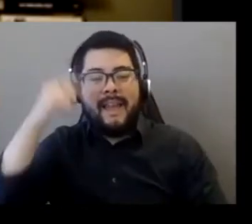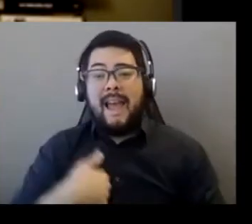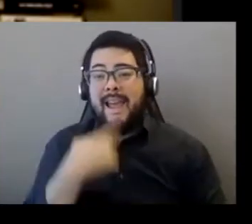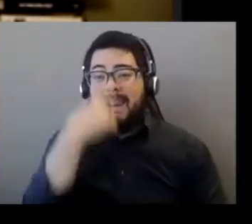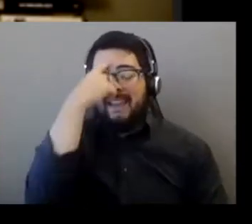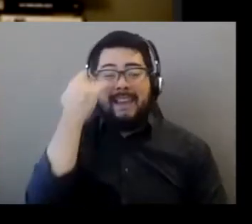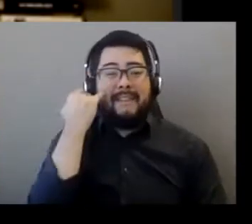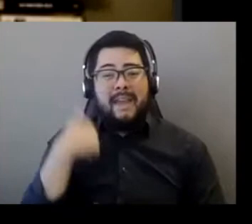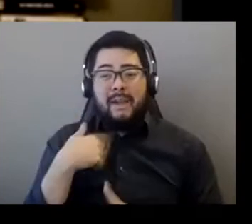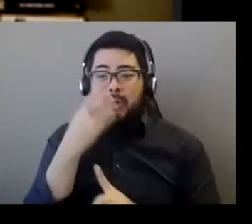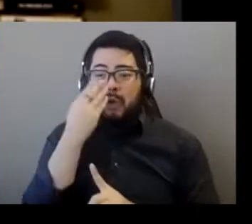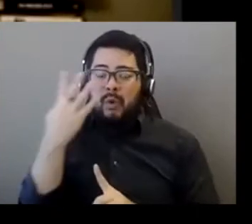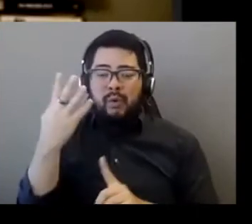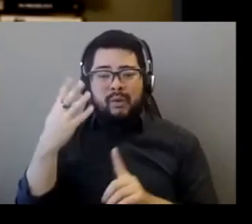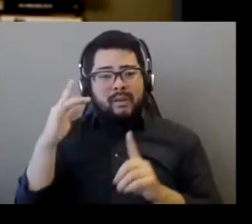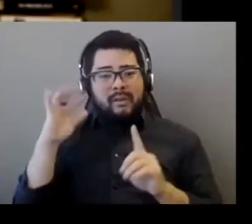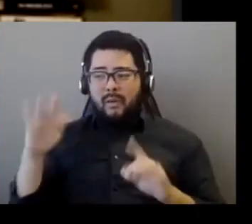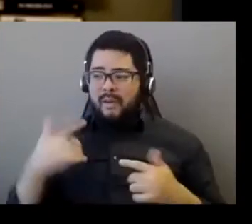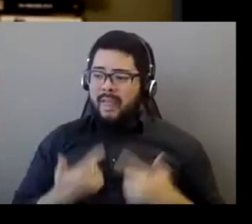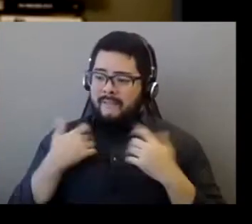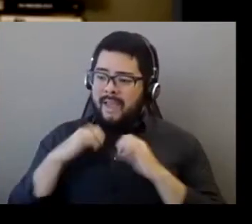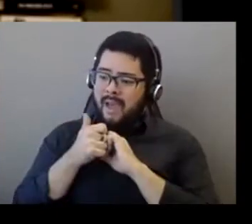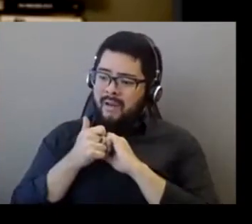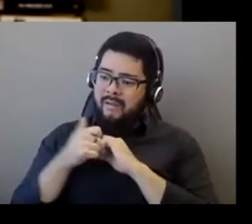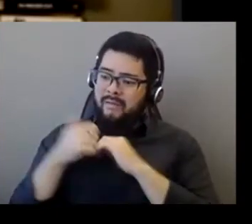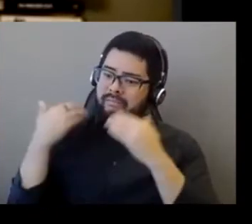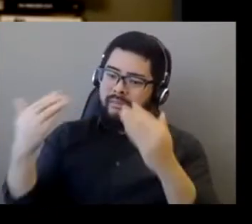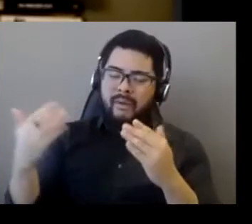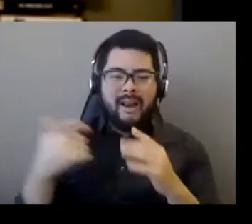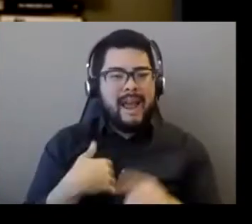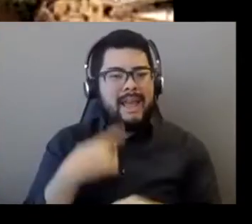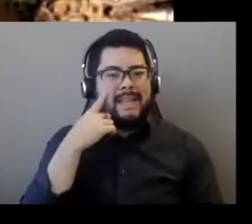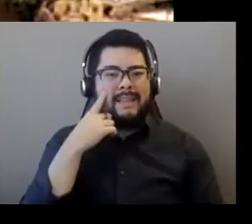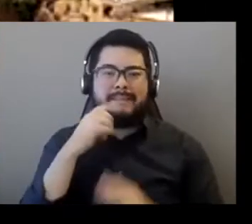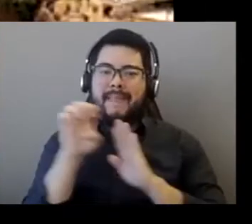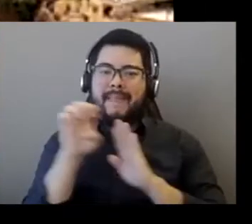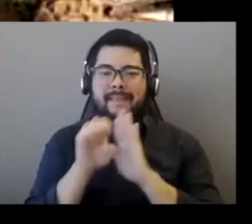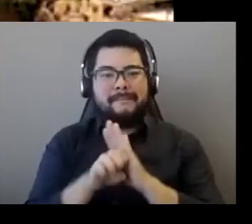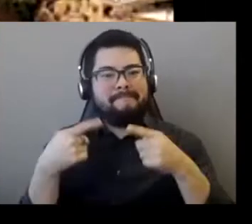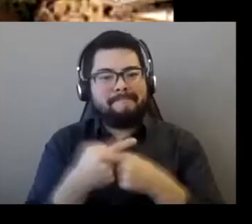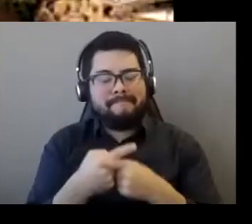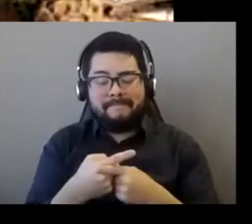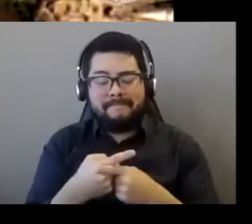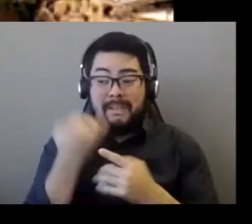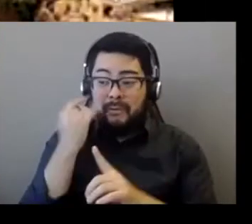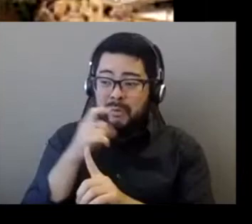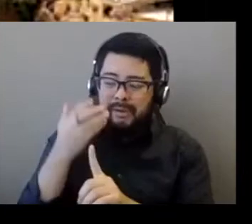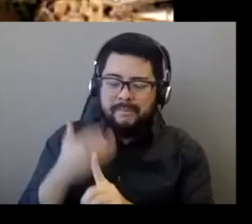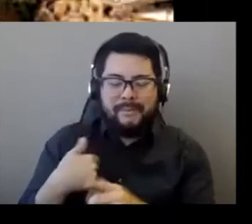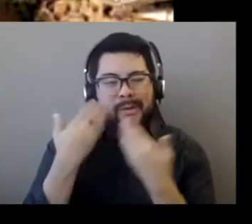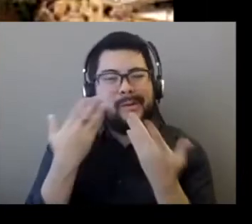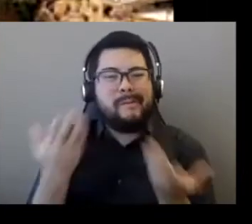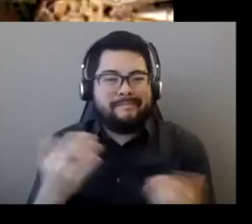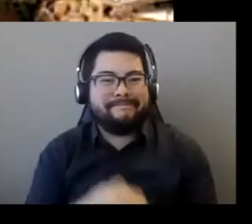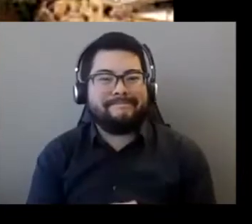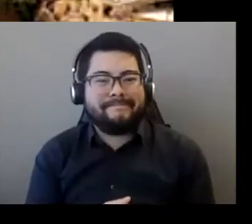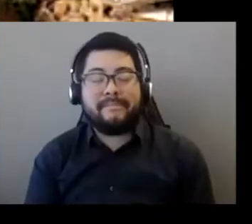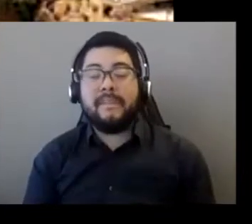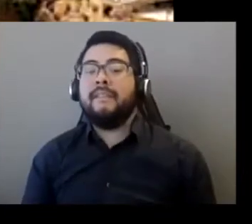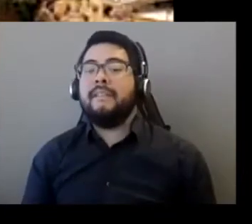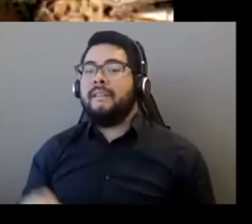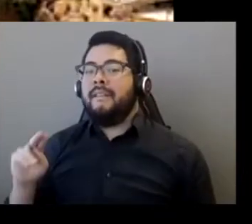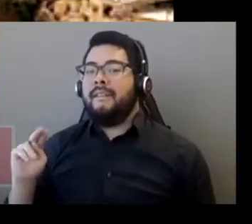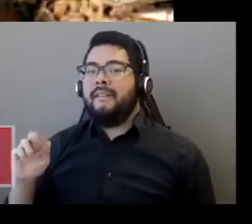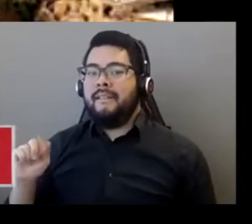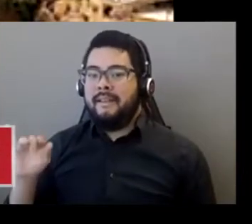to pronounce philosophically about somebody's life when I don't know anything about them. Thank you so much for that. Yeah,